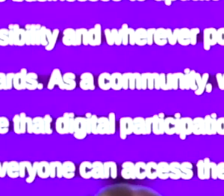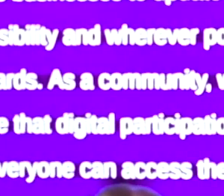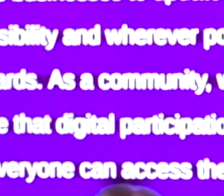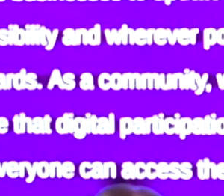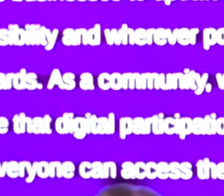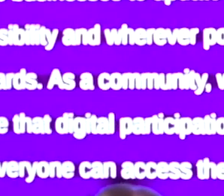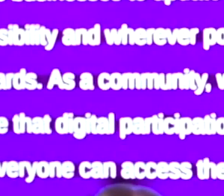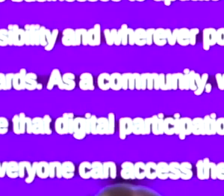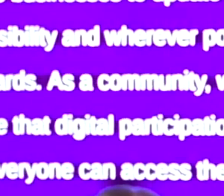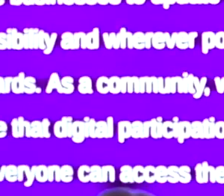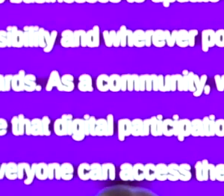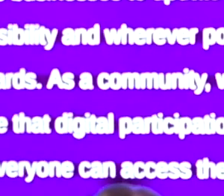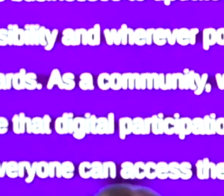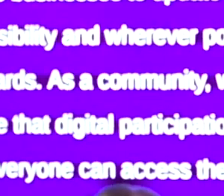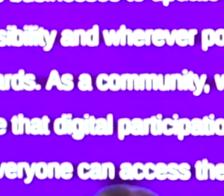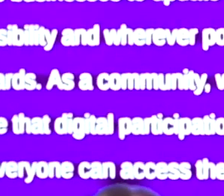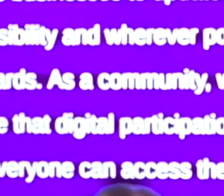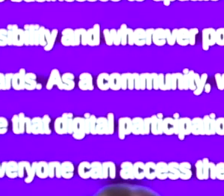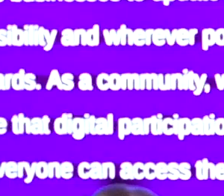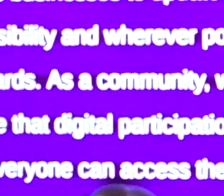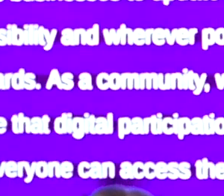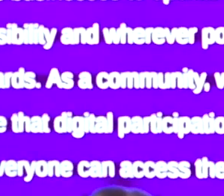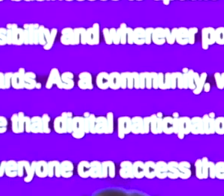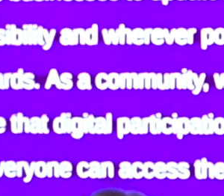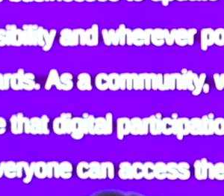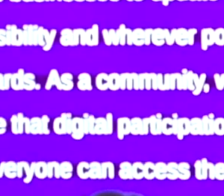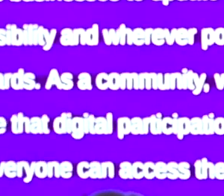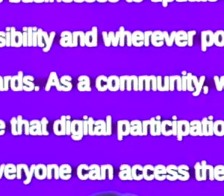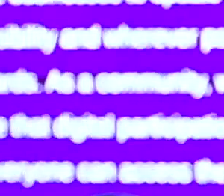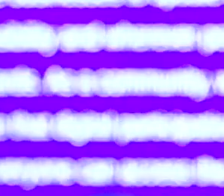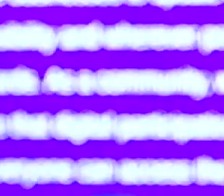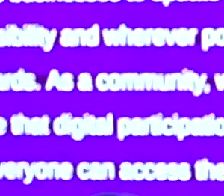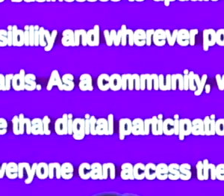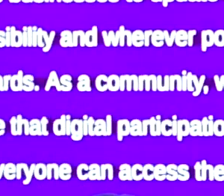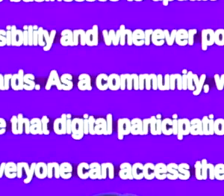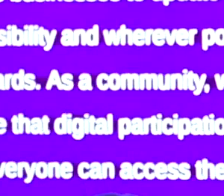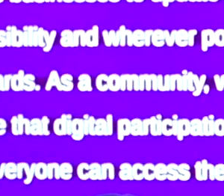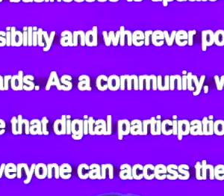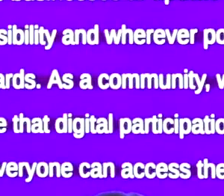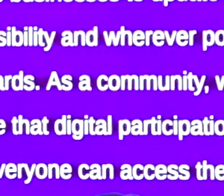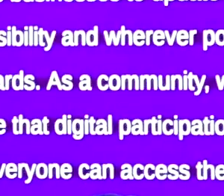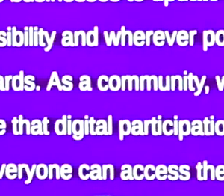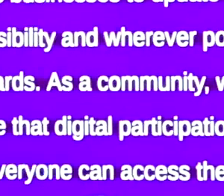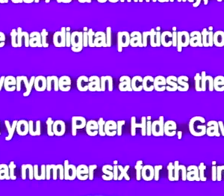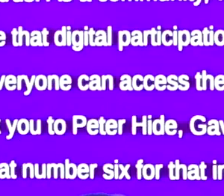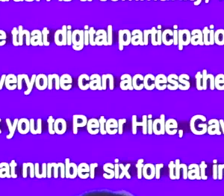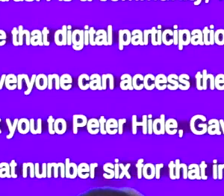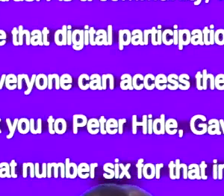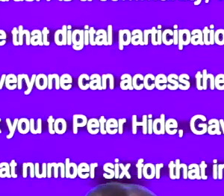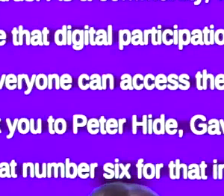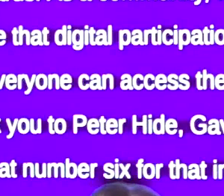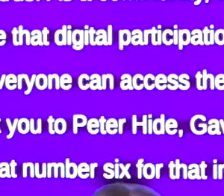welcome, everyone, and it's lovely to be here and to have been invited by Jenny. There's many familiar faces, so it's nice to see